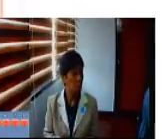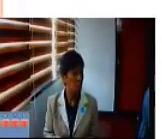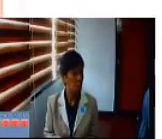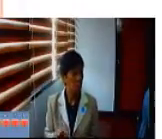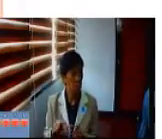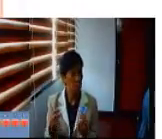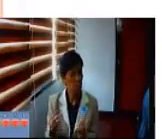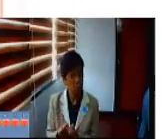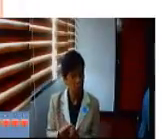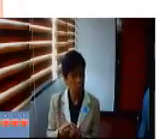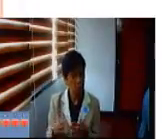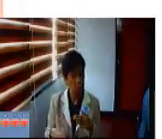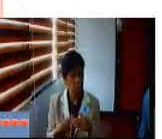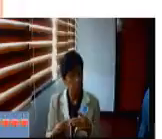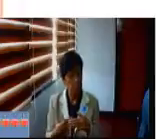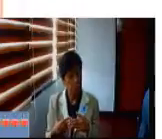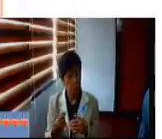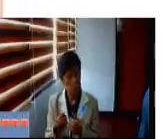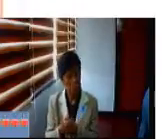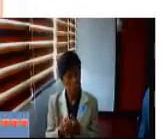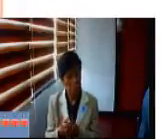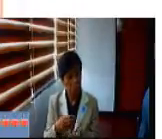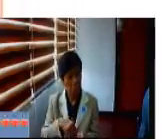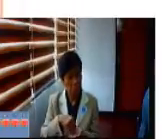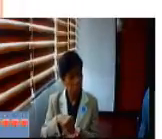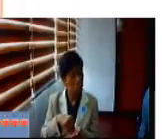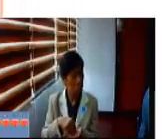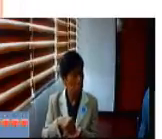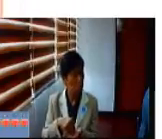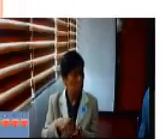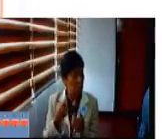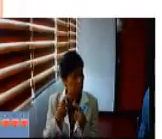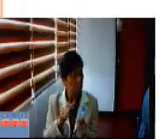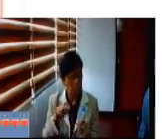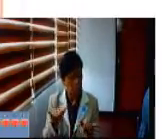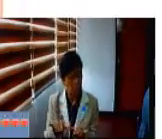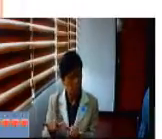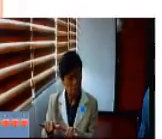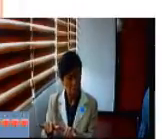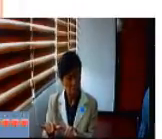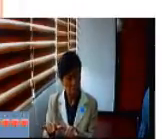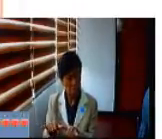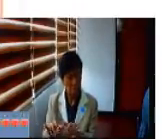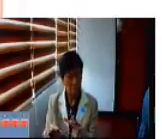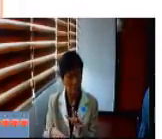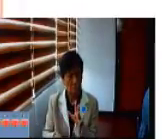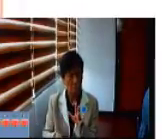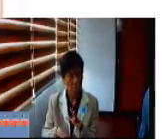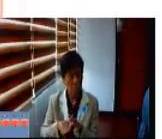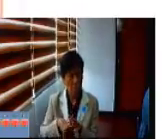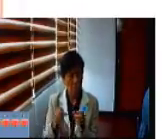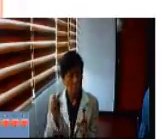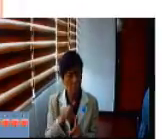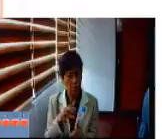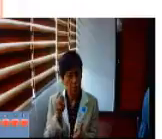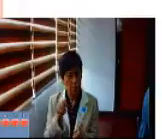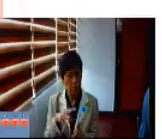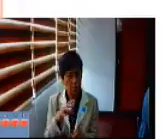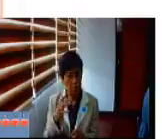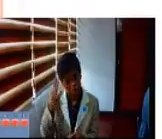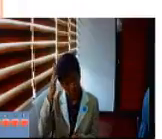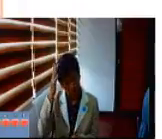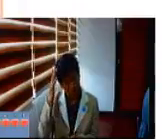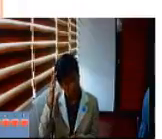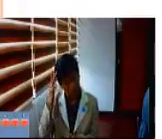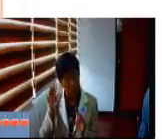it's we followed the model of trying to measure exposure, sensitivity, and adaptive capacity to come up